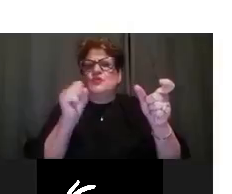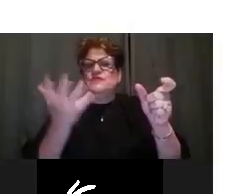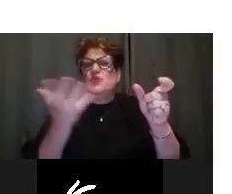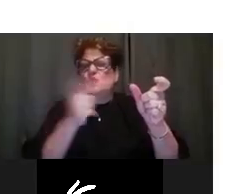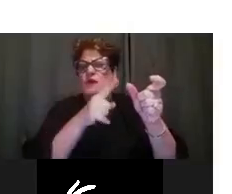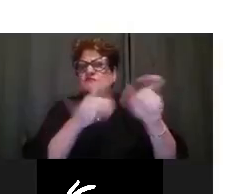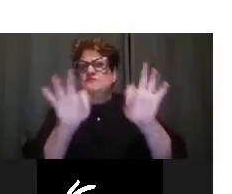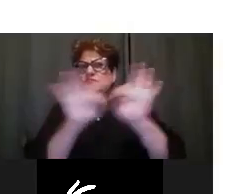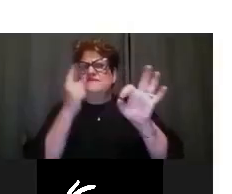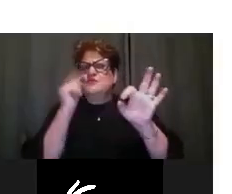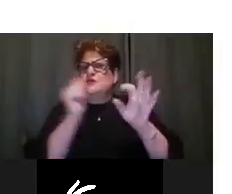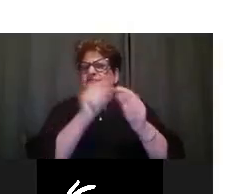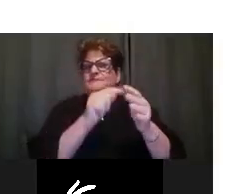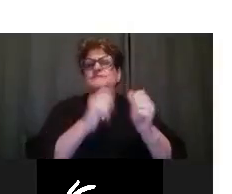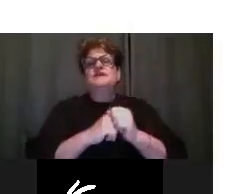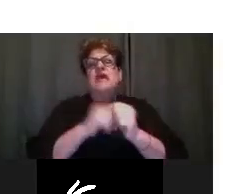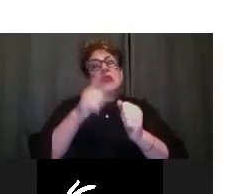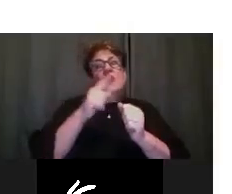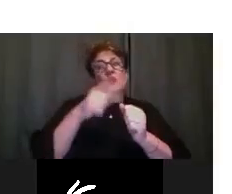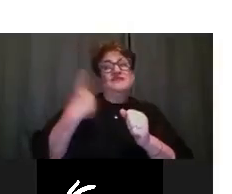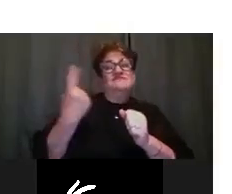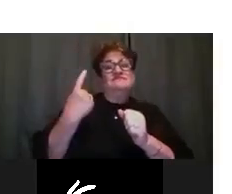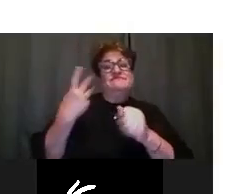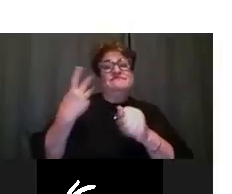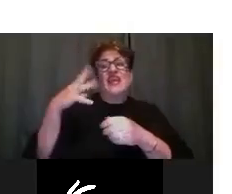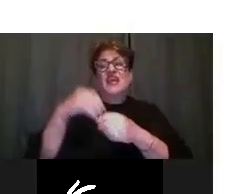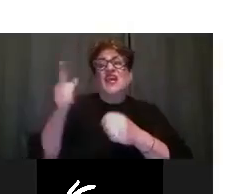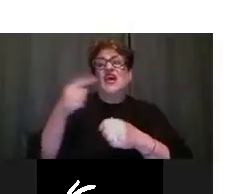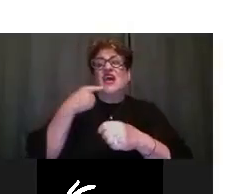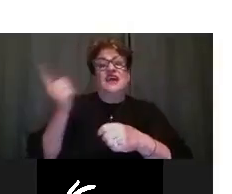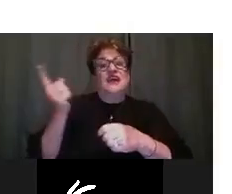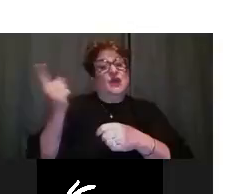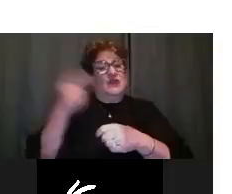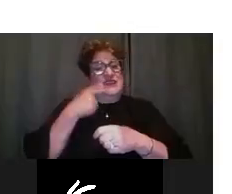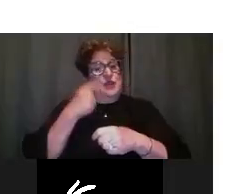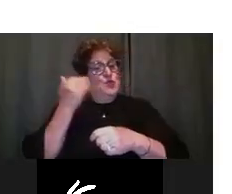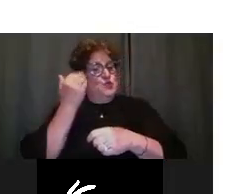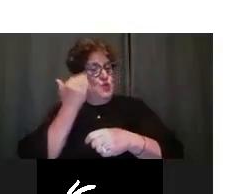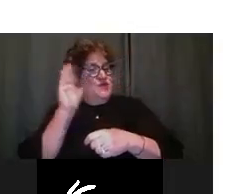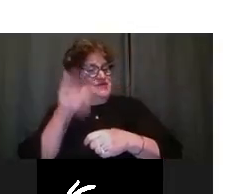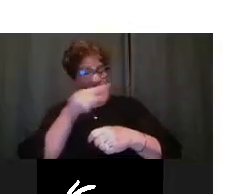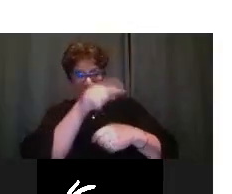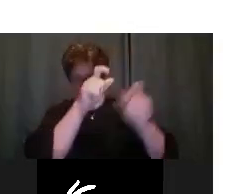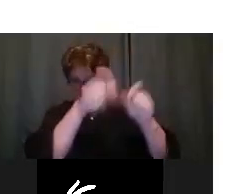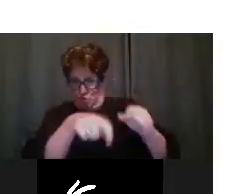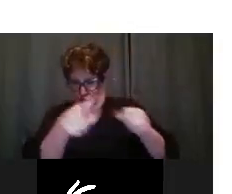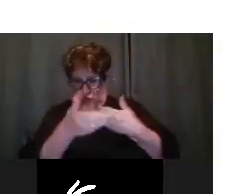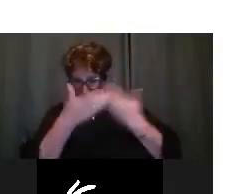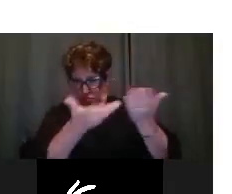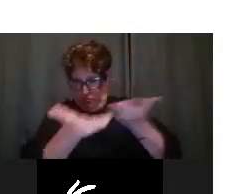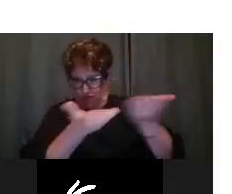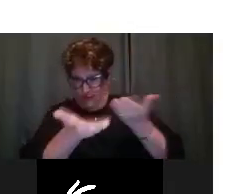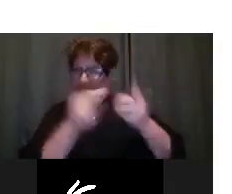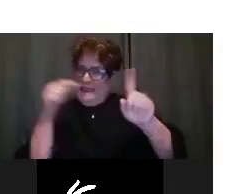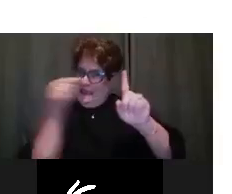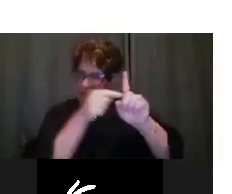an excellent point, is understand that that person served is the expert in their experience, right? So we can go